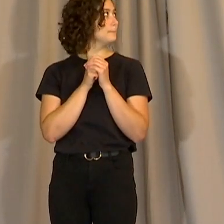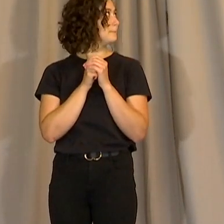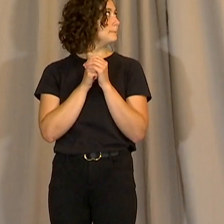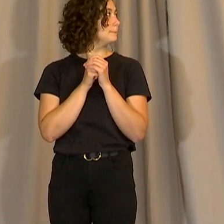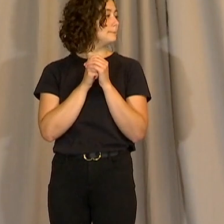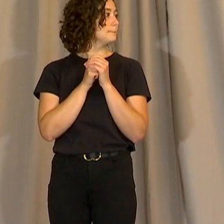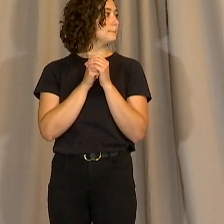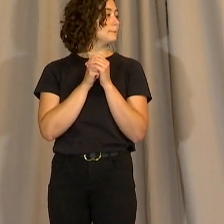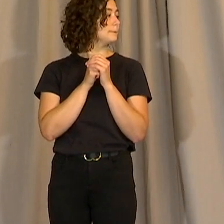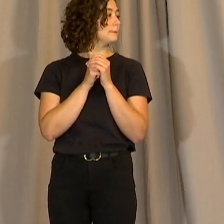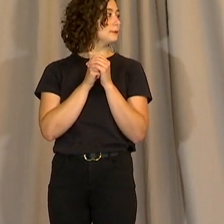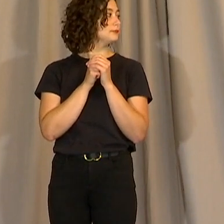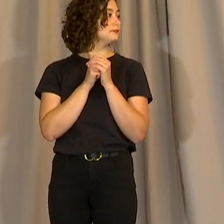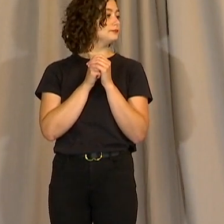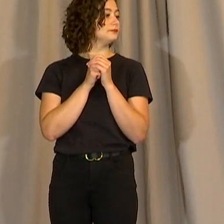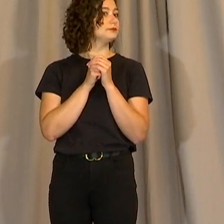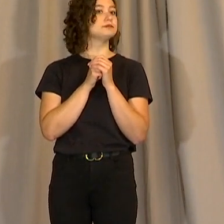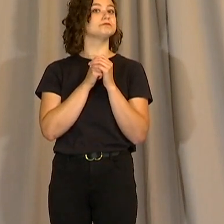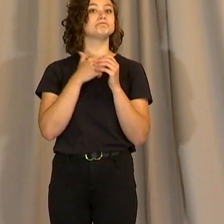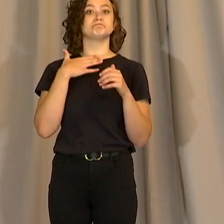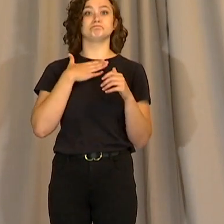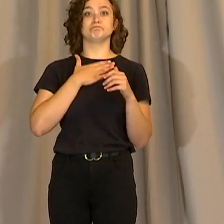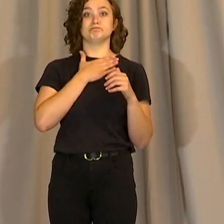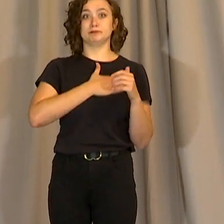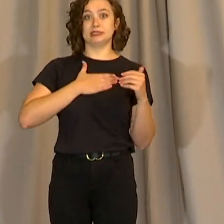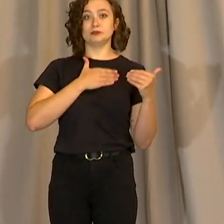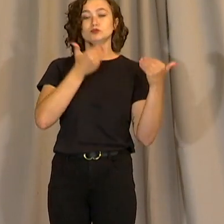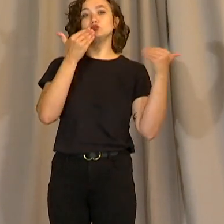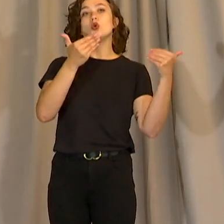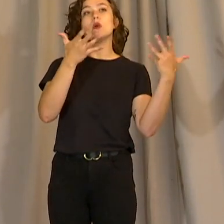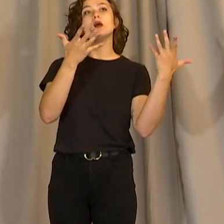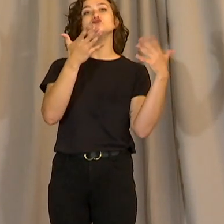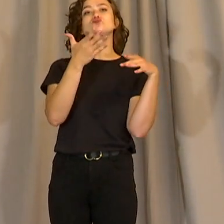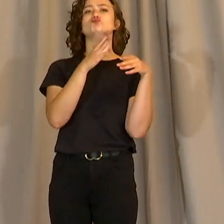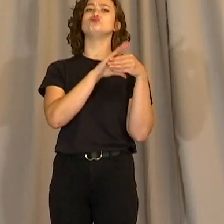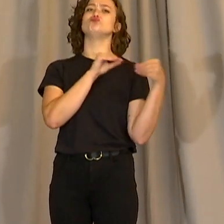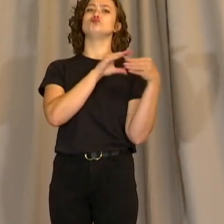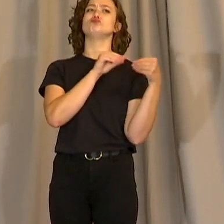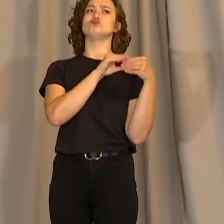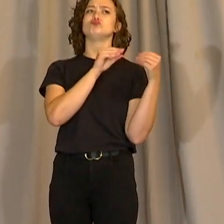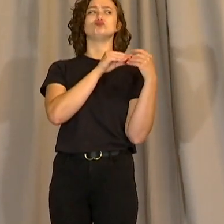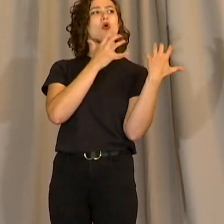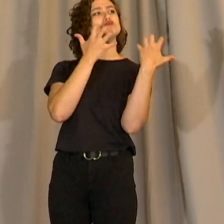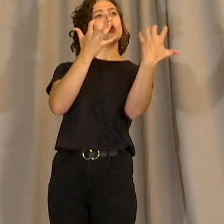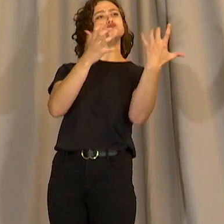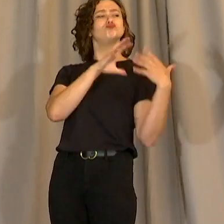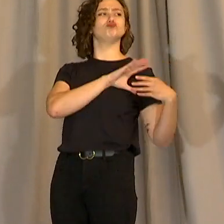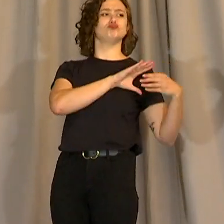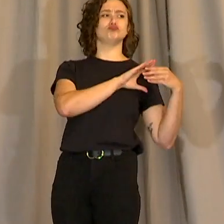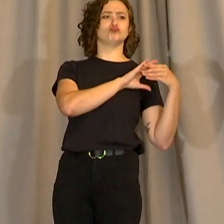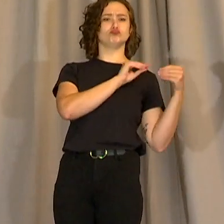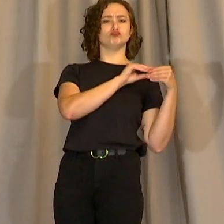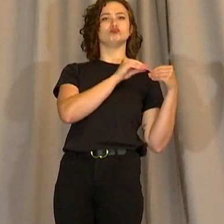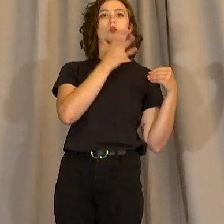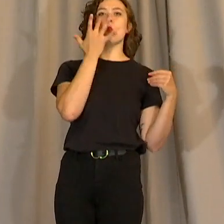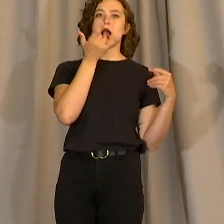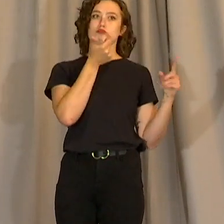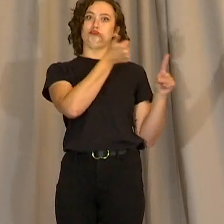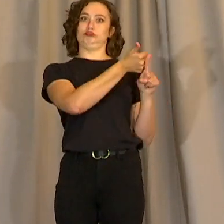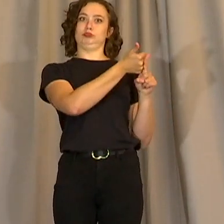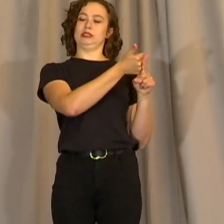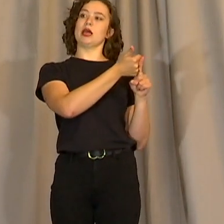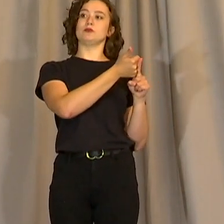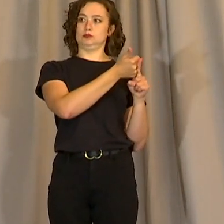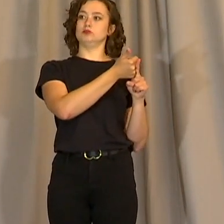If you could, please share with the audience why you so graciously accepted